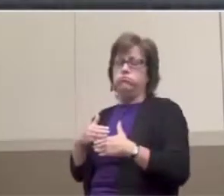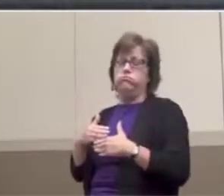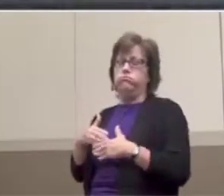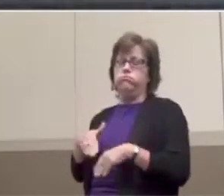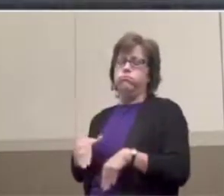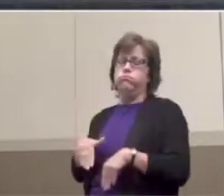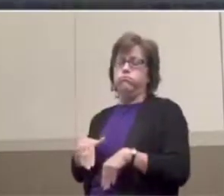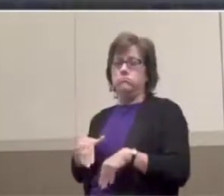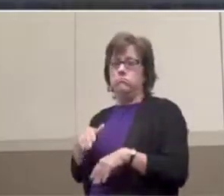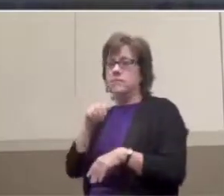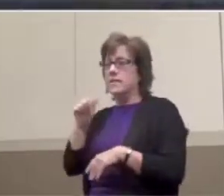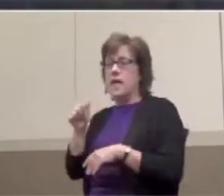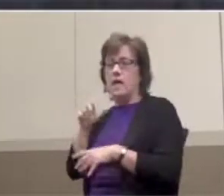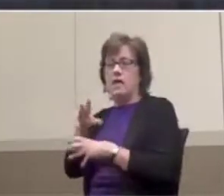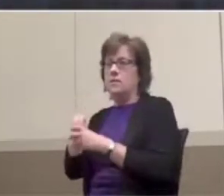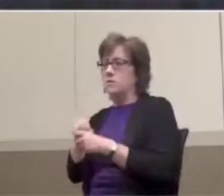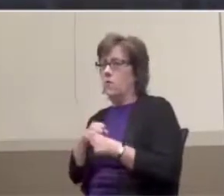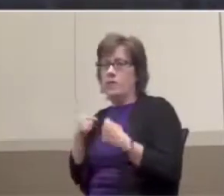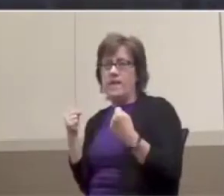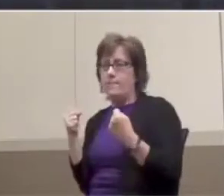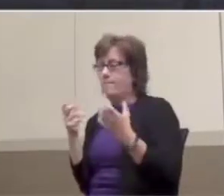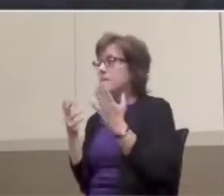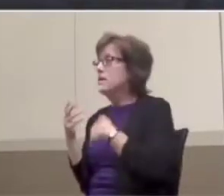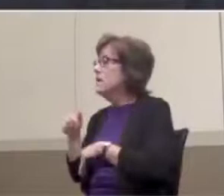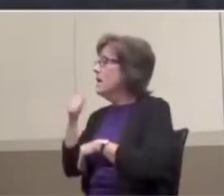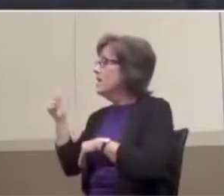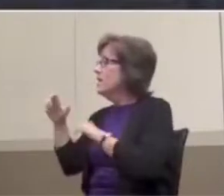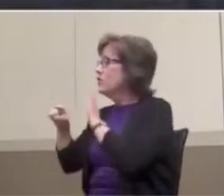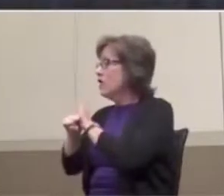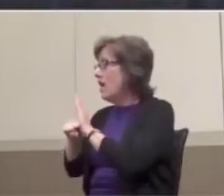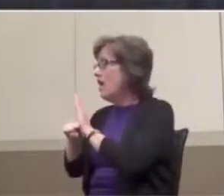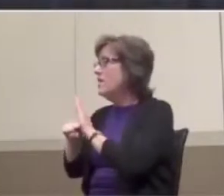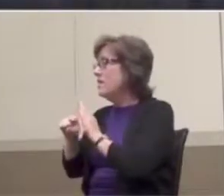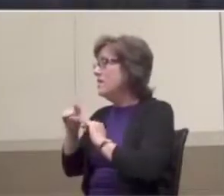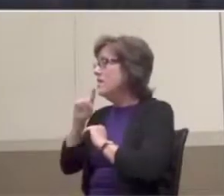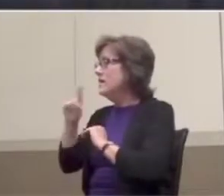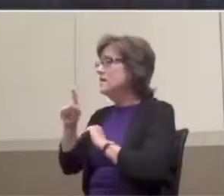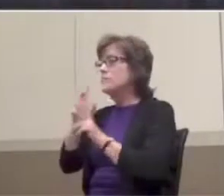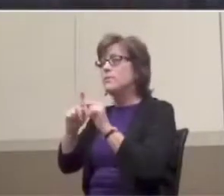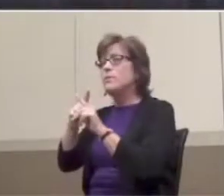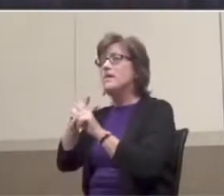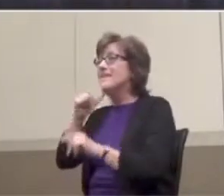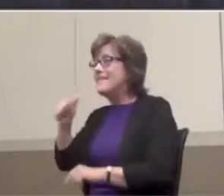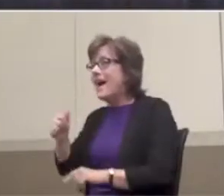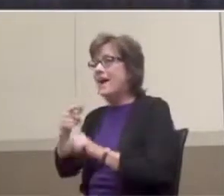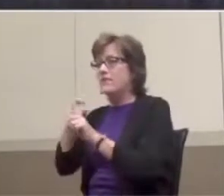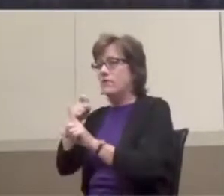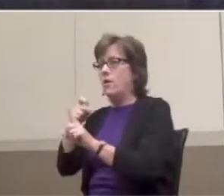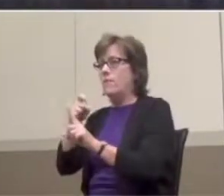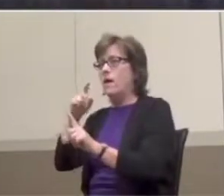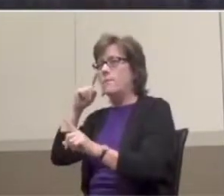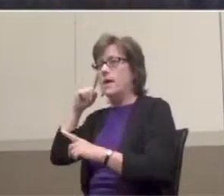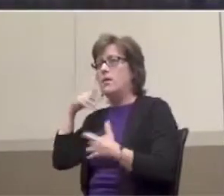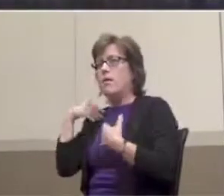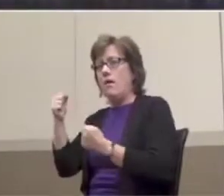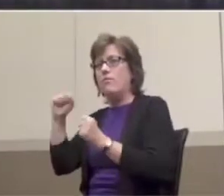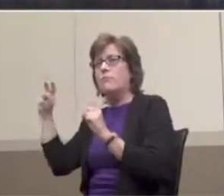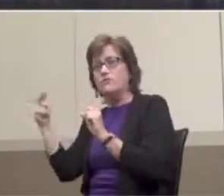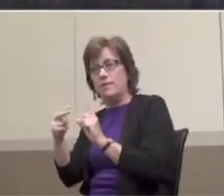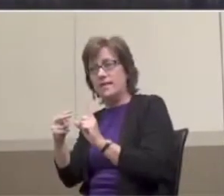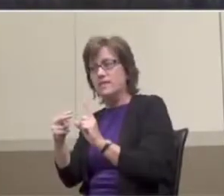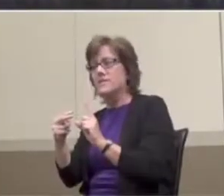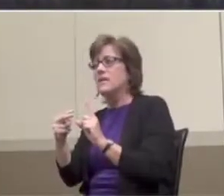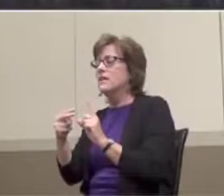to throw out on the table is people who are not from a mental health perspective and don't have any thought